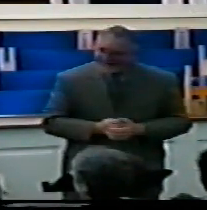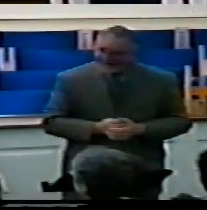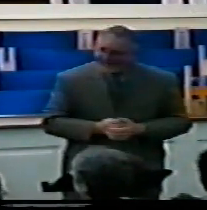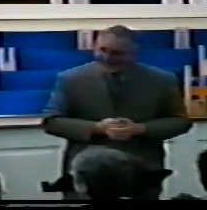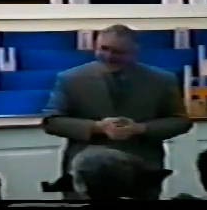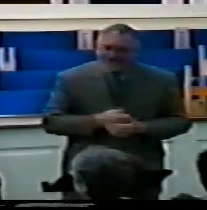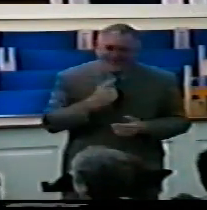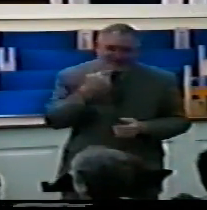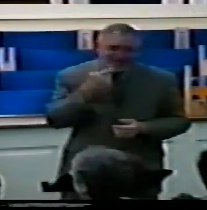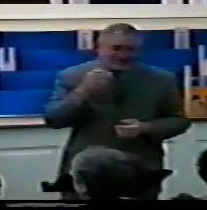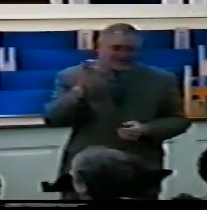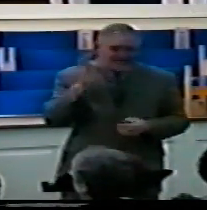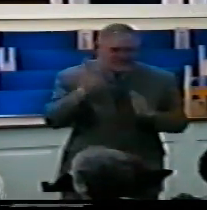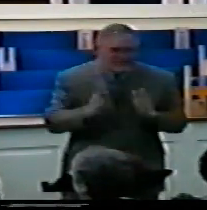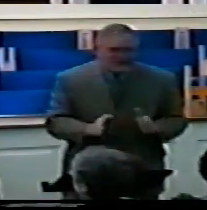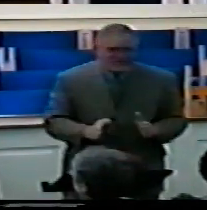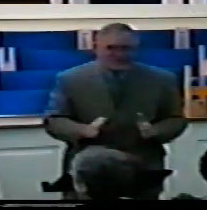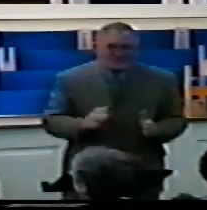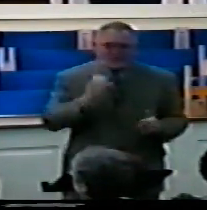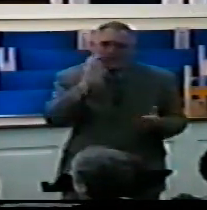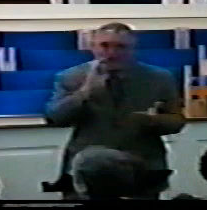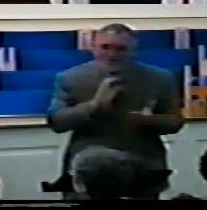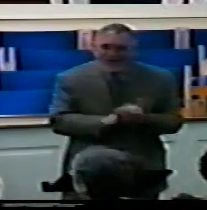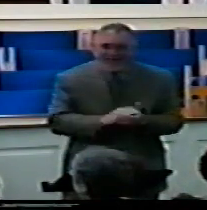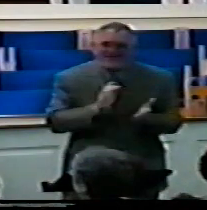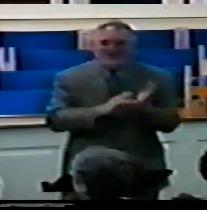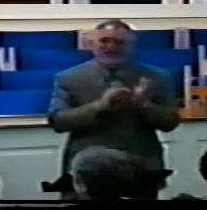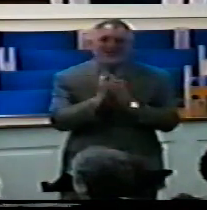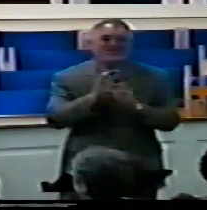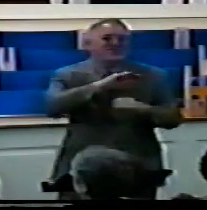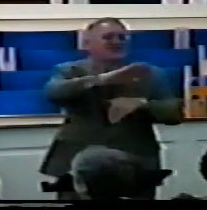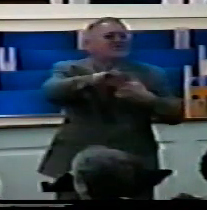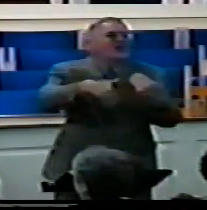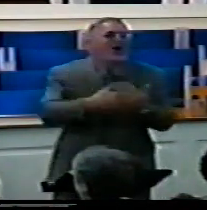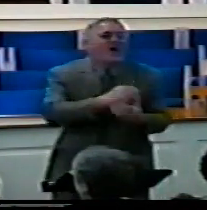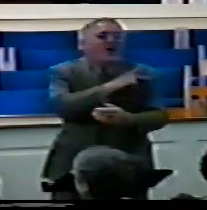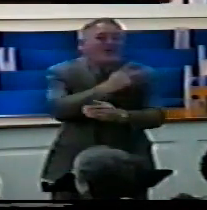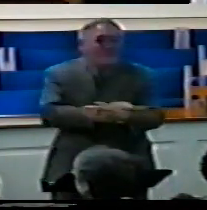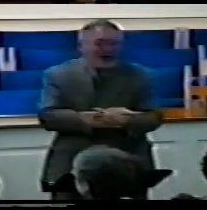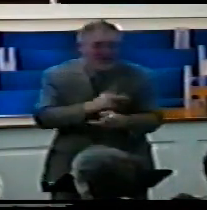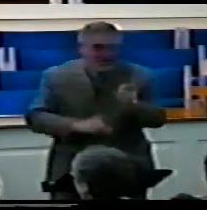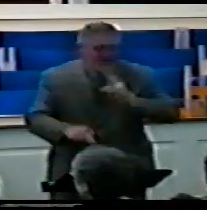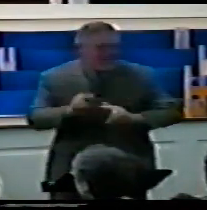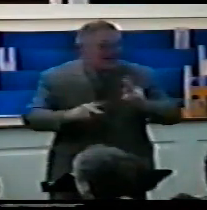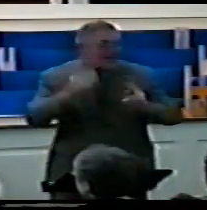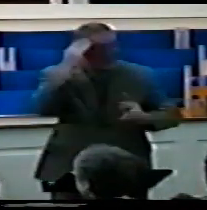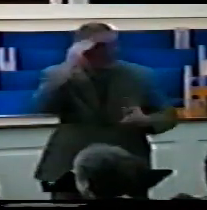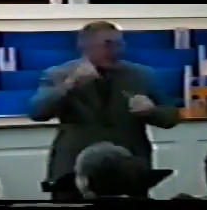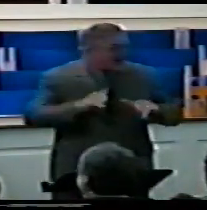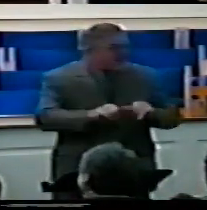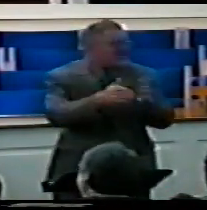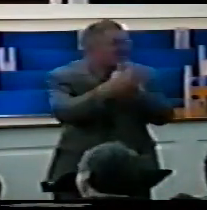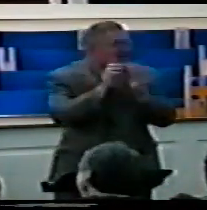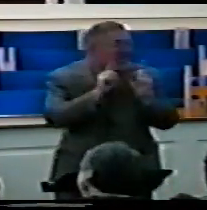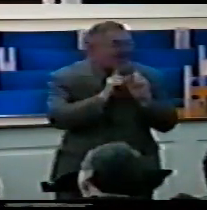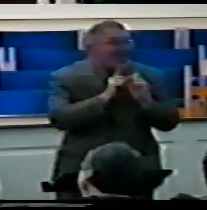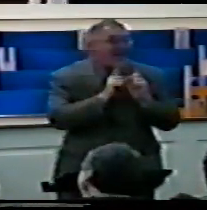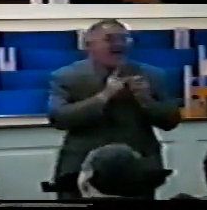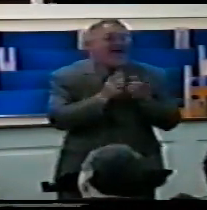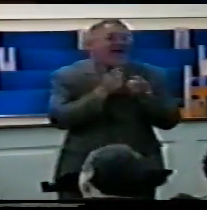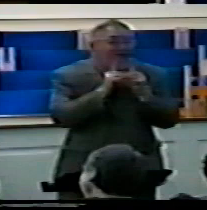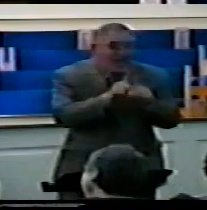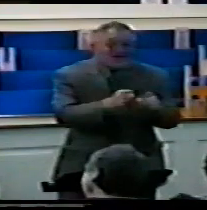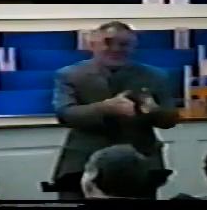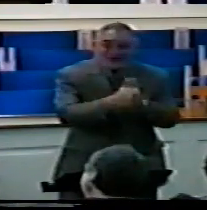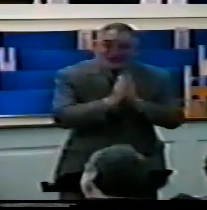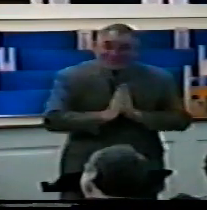that's preacher. That's the preacher's wife. Jesus is all powerful and he still answers prayer. And I'll never forget as